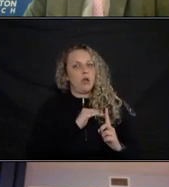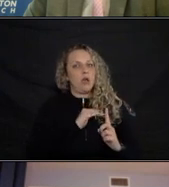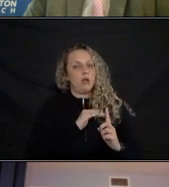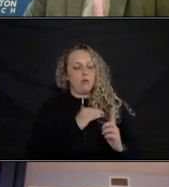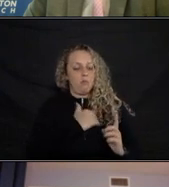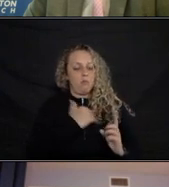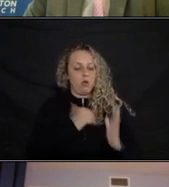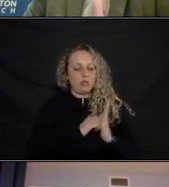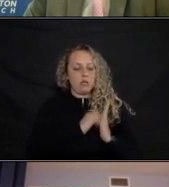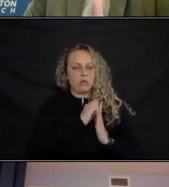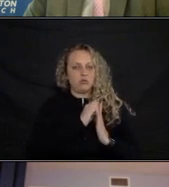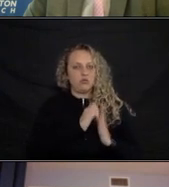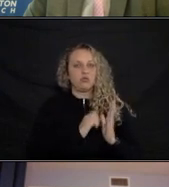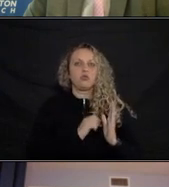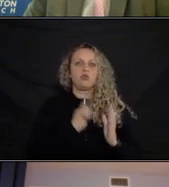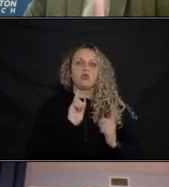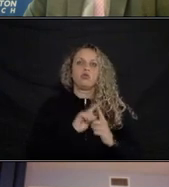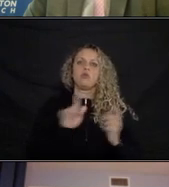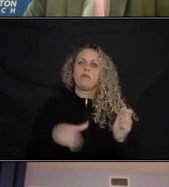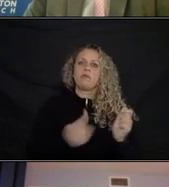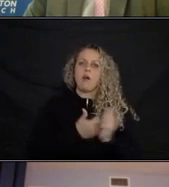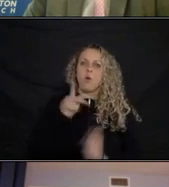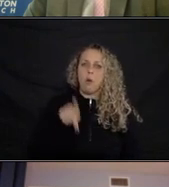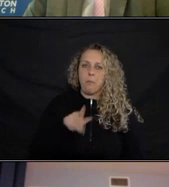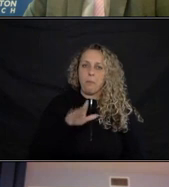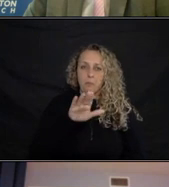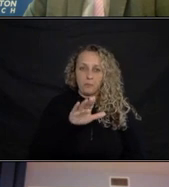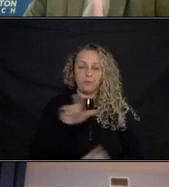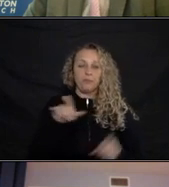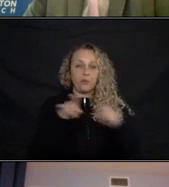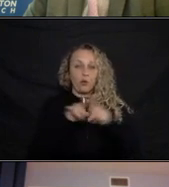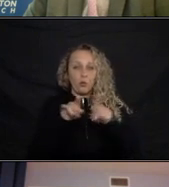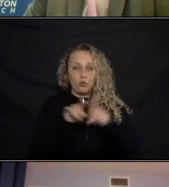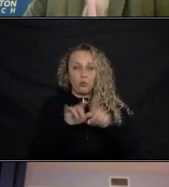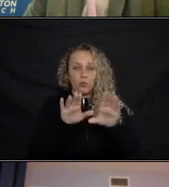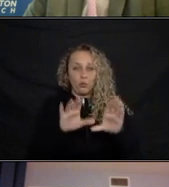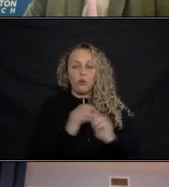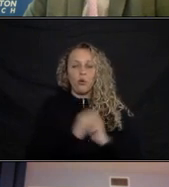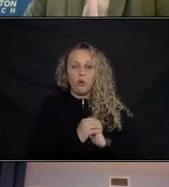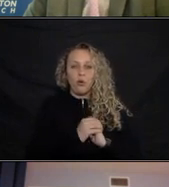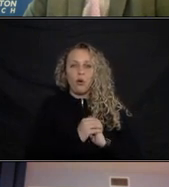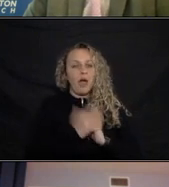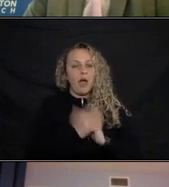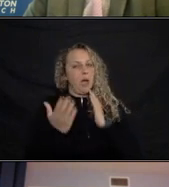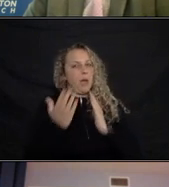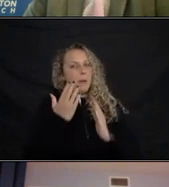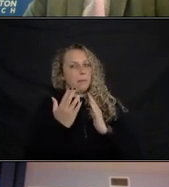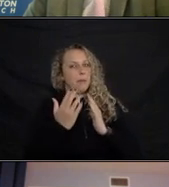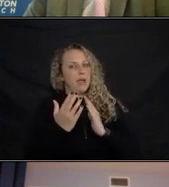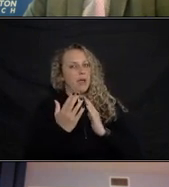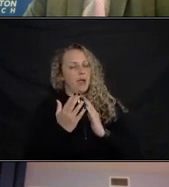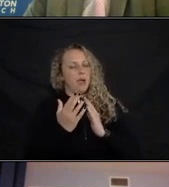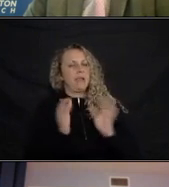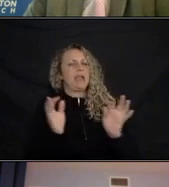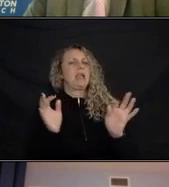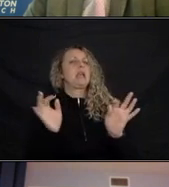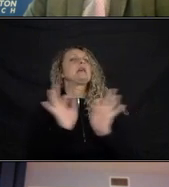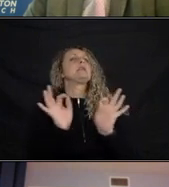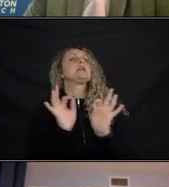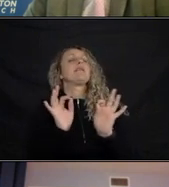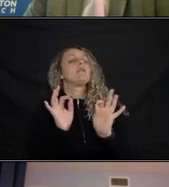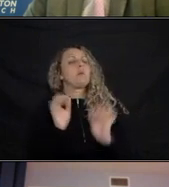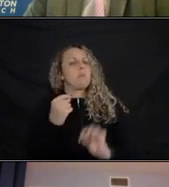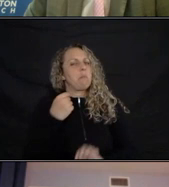cancer. To follow up also, and this may be insignificant, but I don't think